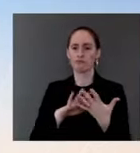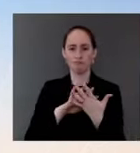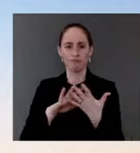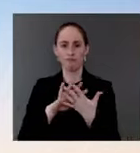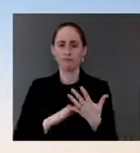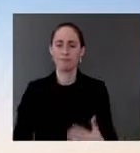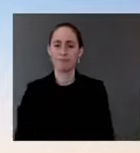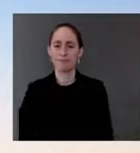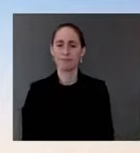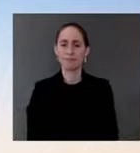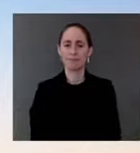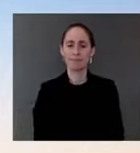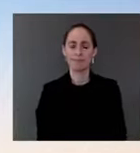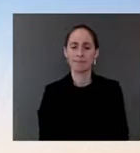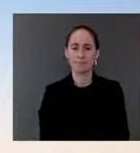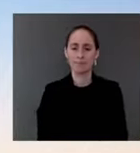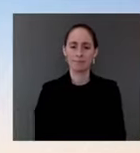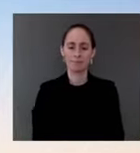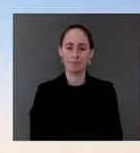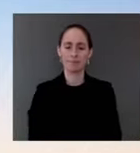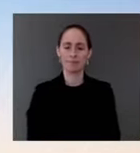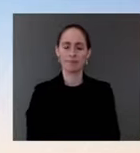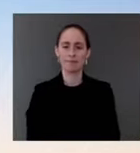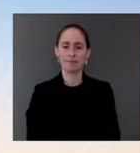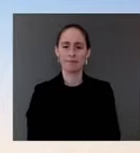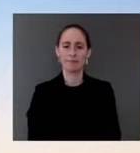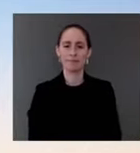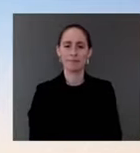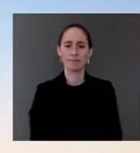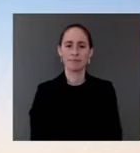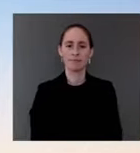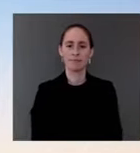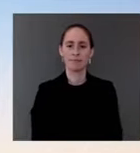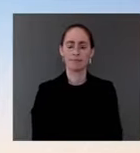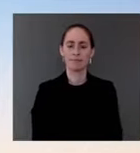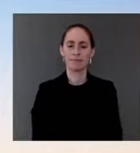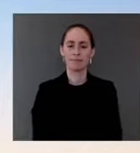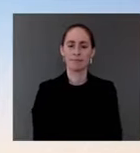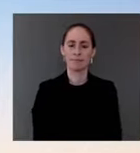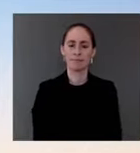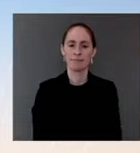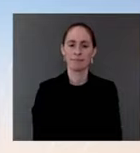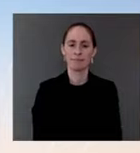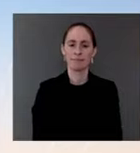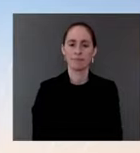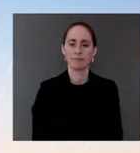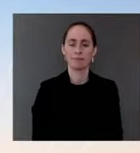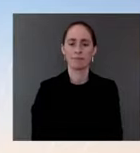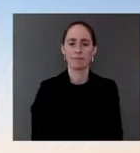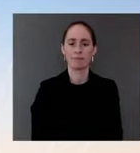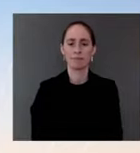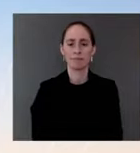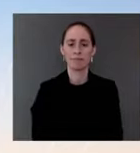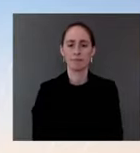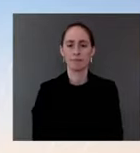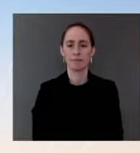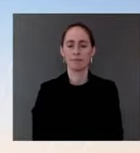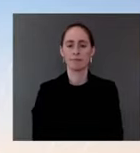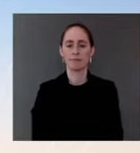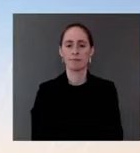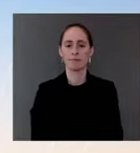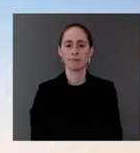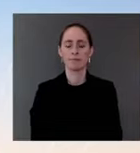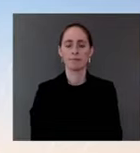The vast majority of their business and, of course, market impact is in China, not in the United States, as I think you well know. Obviously,